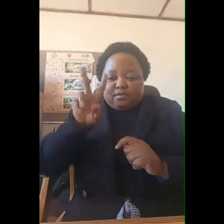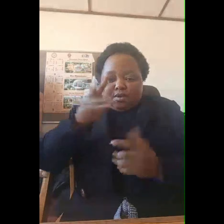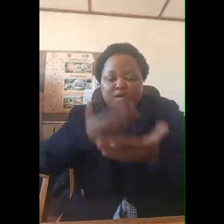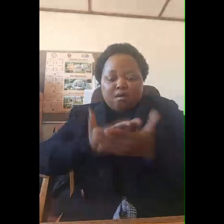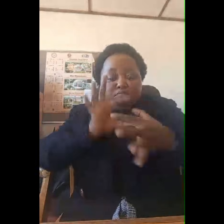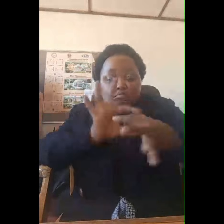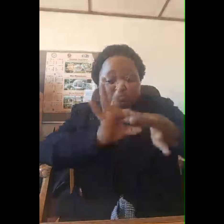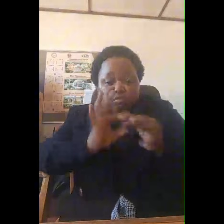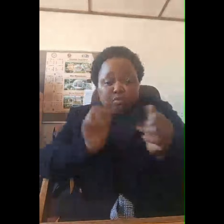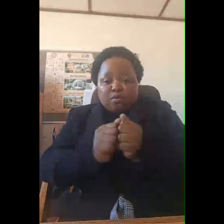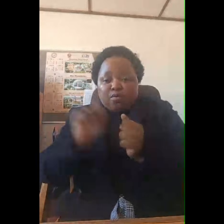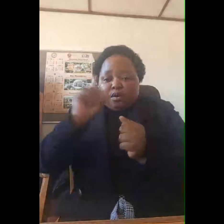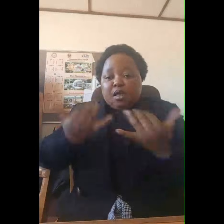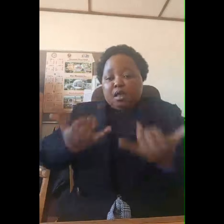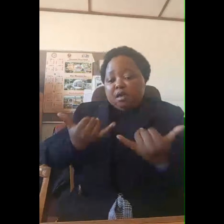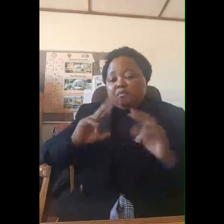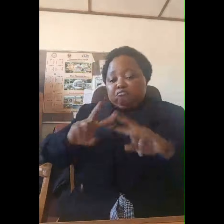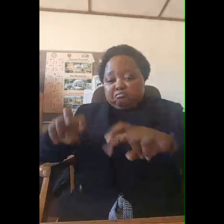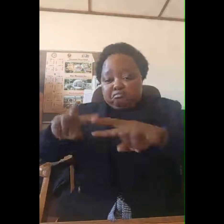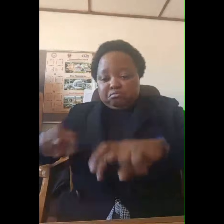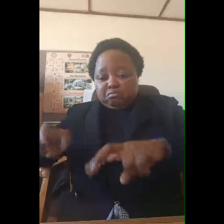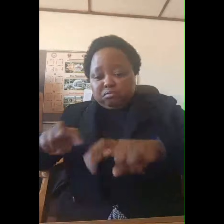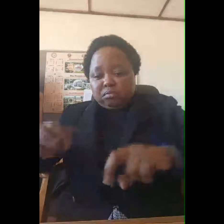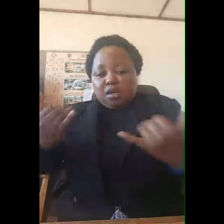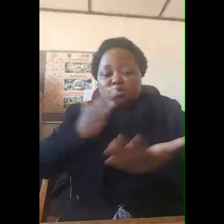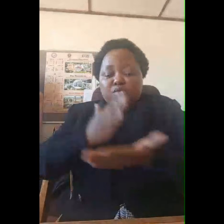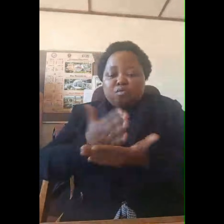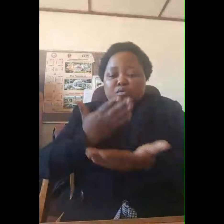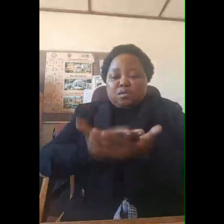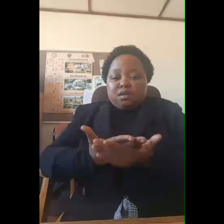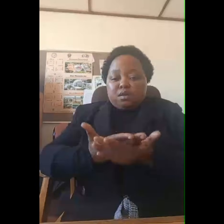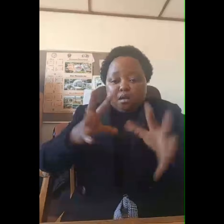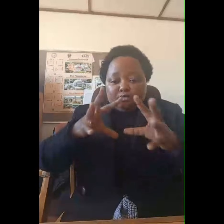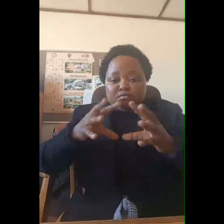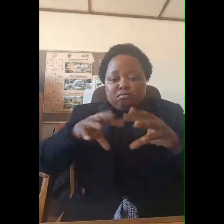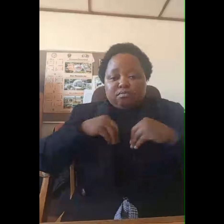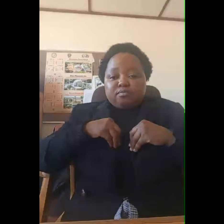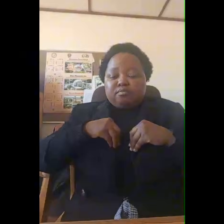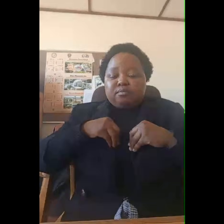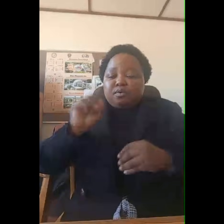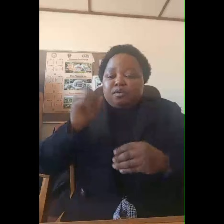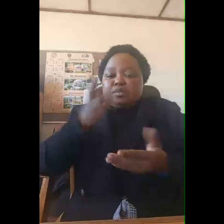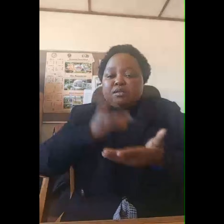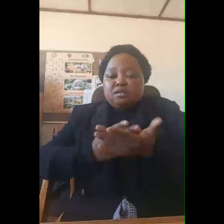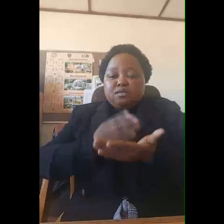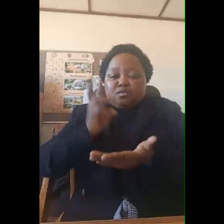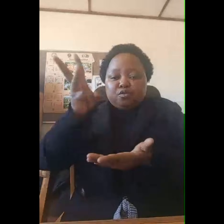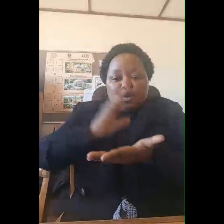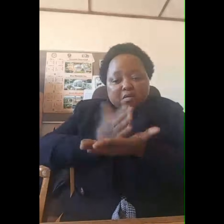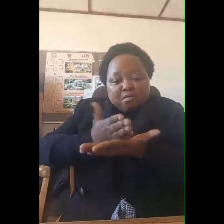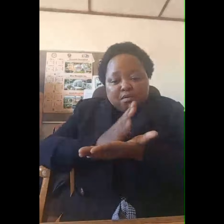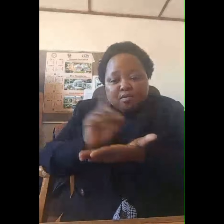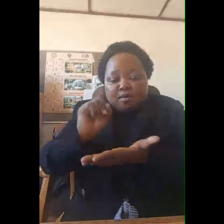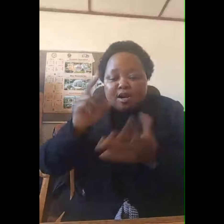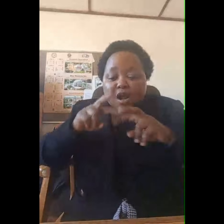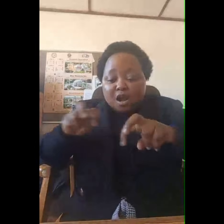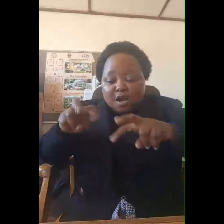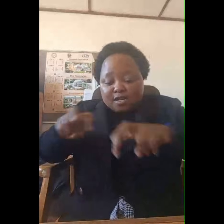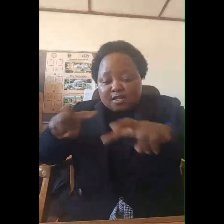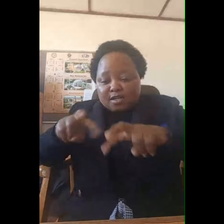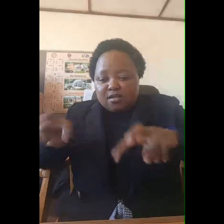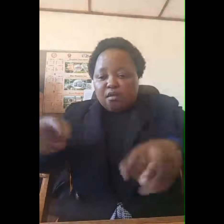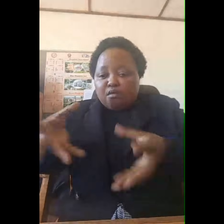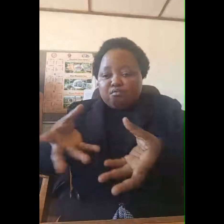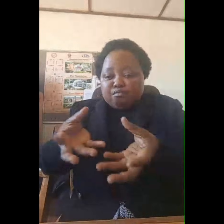you would appreciate that she would be sharing with us some of her research findings when it comes to